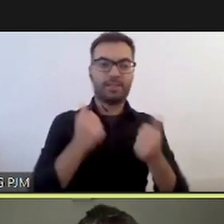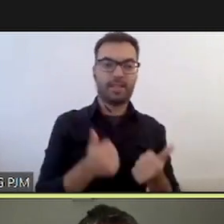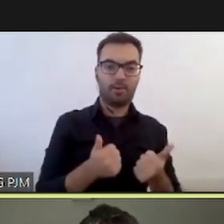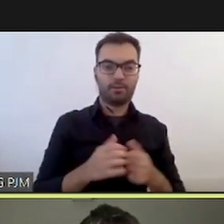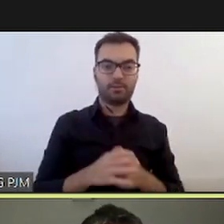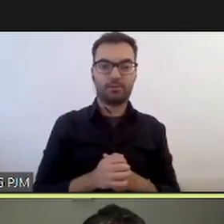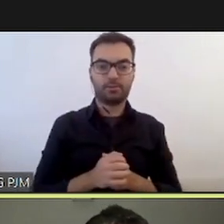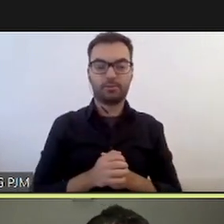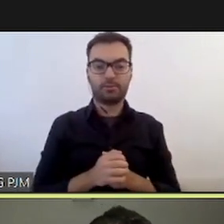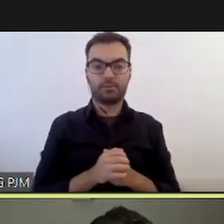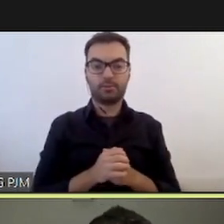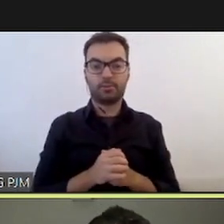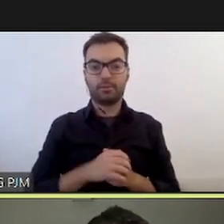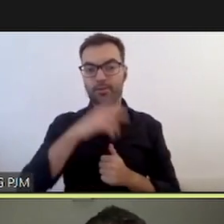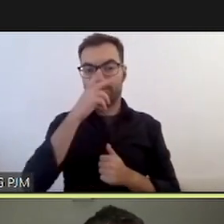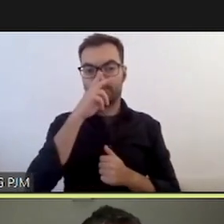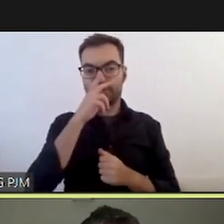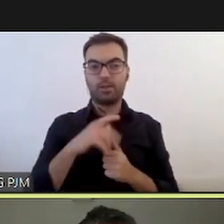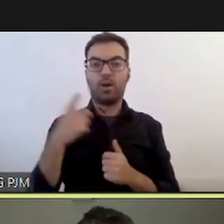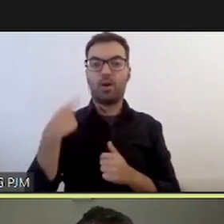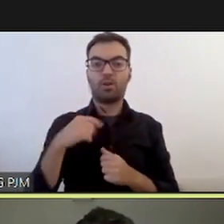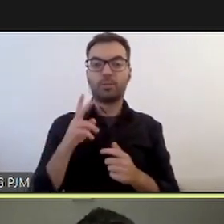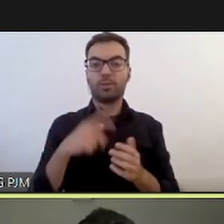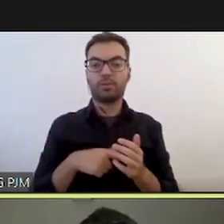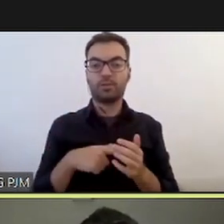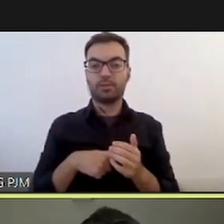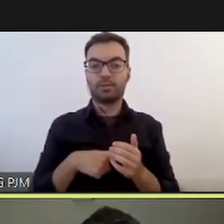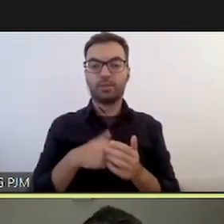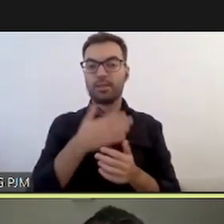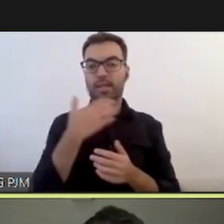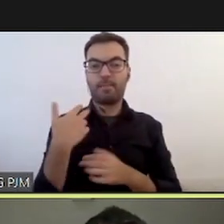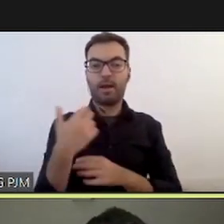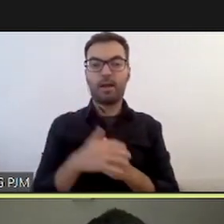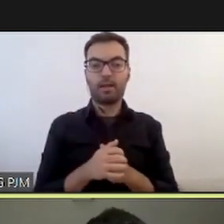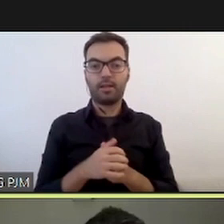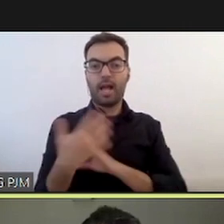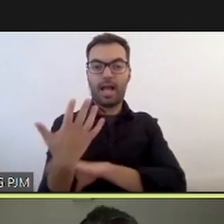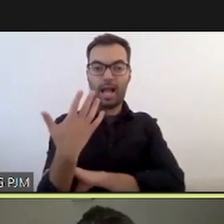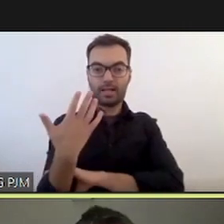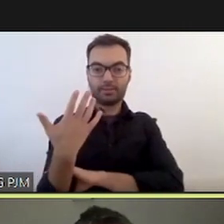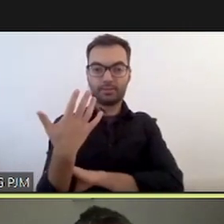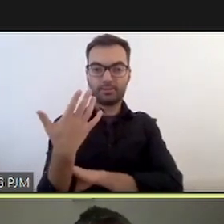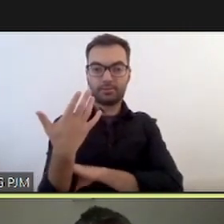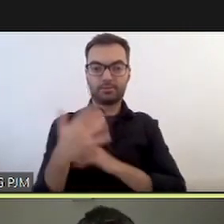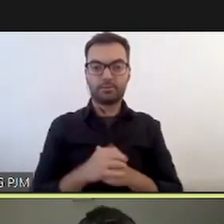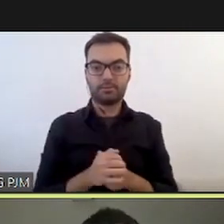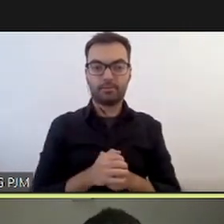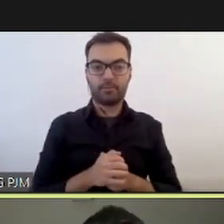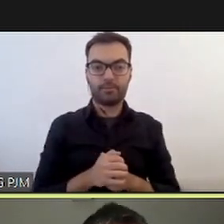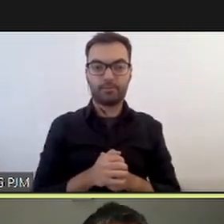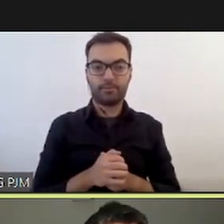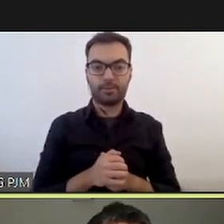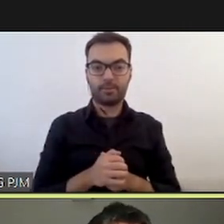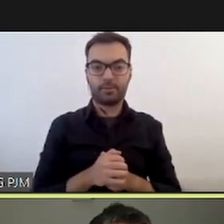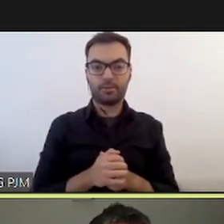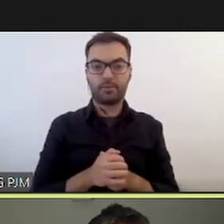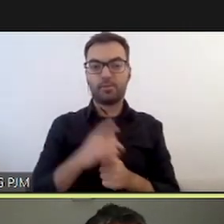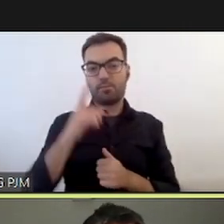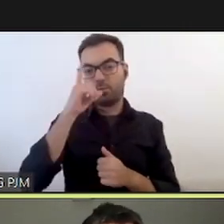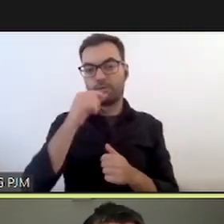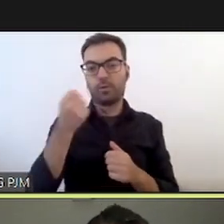one. So you can see the person who don't have hands and perhaps he